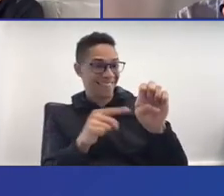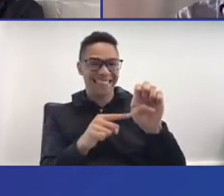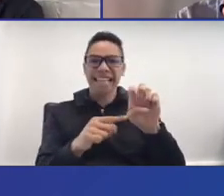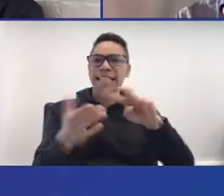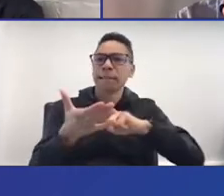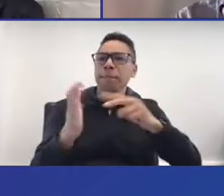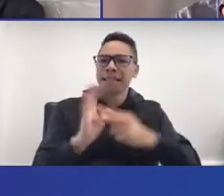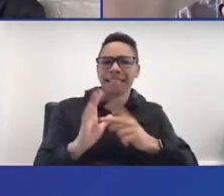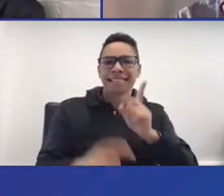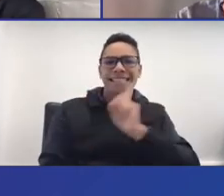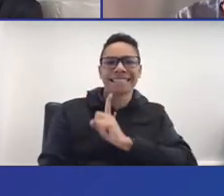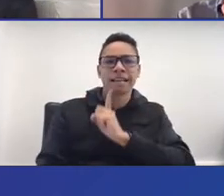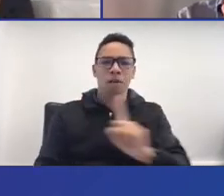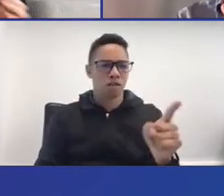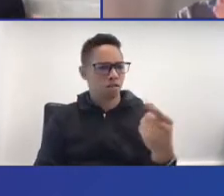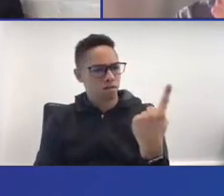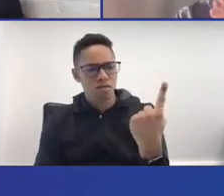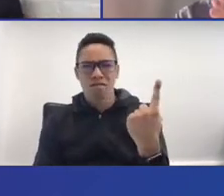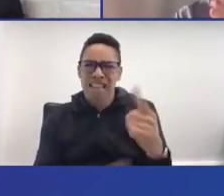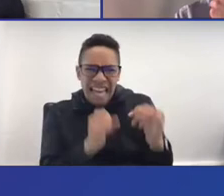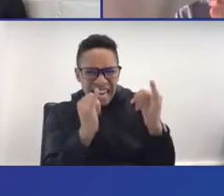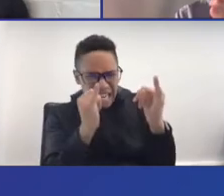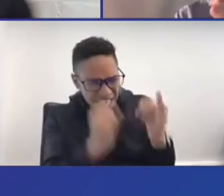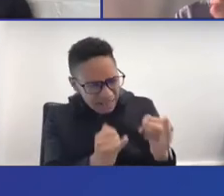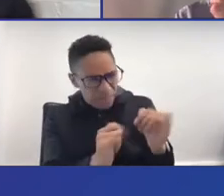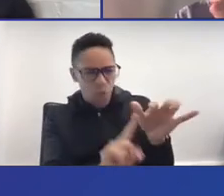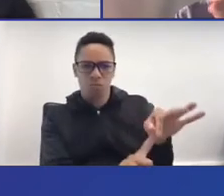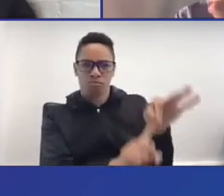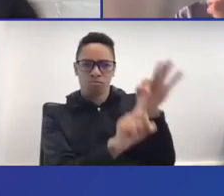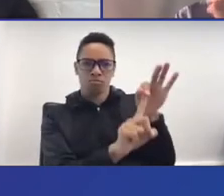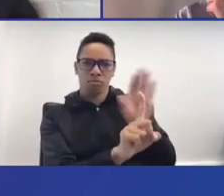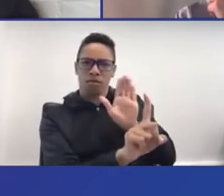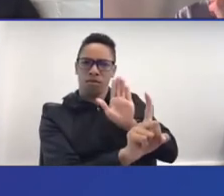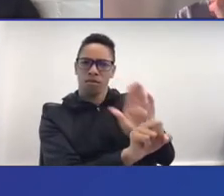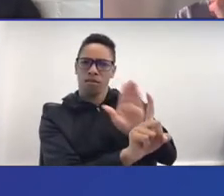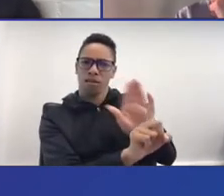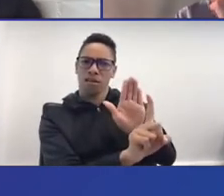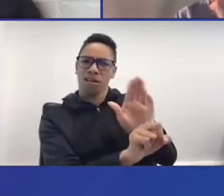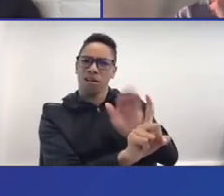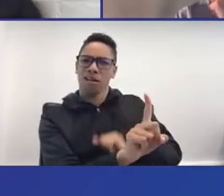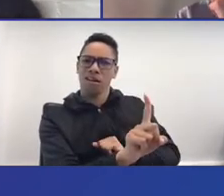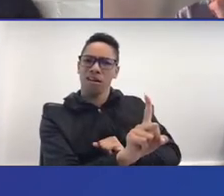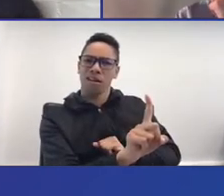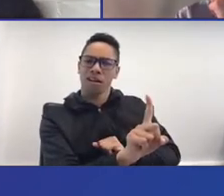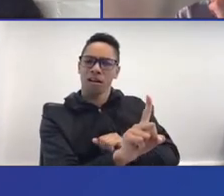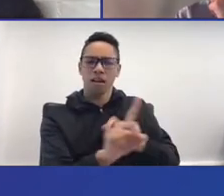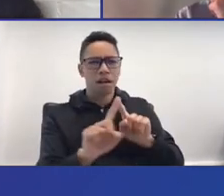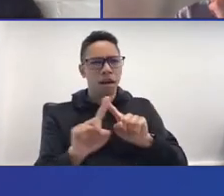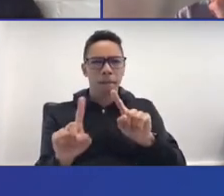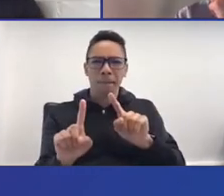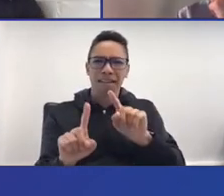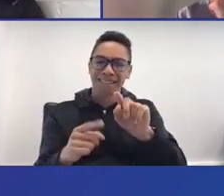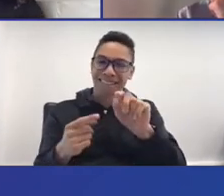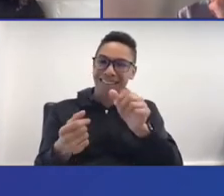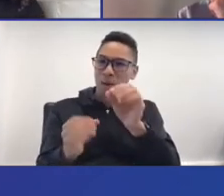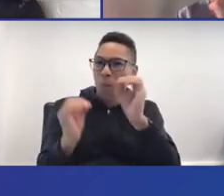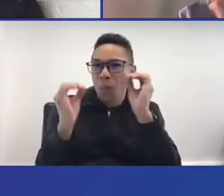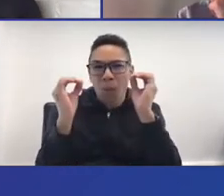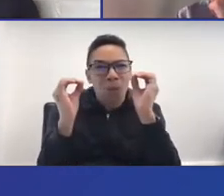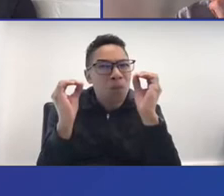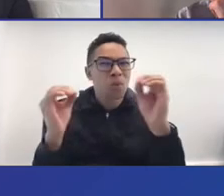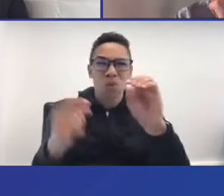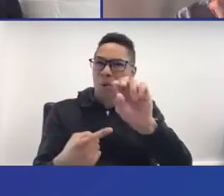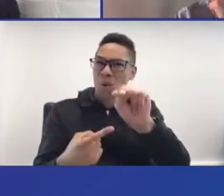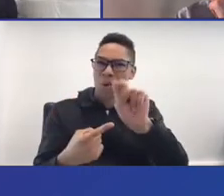singleness, like this individuality, right? And there's no narrative that has a single narrative ever, which is